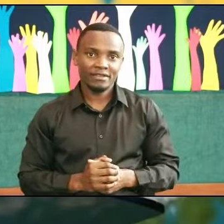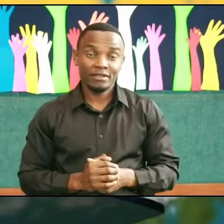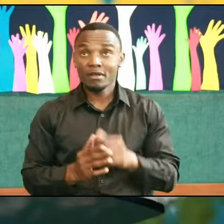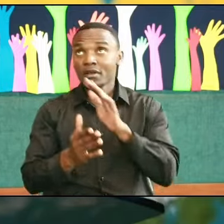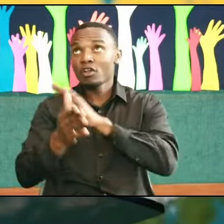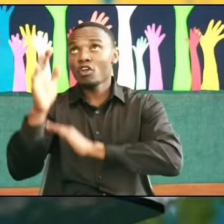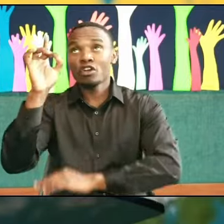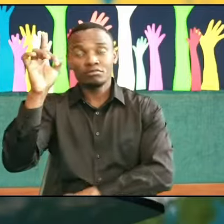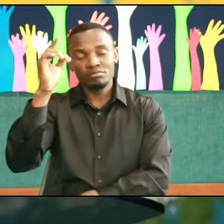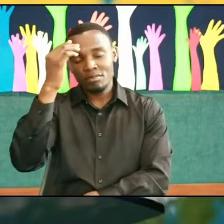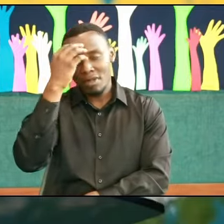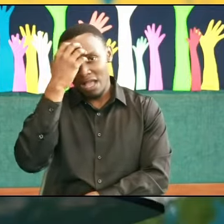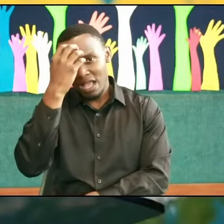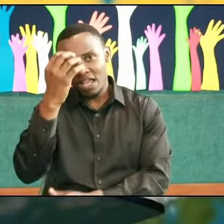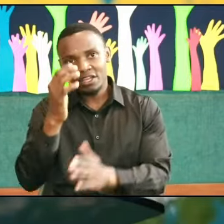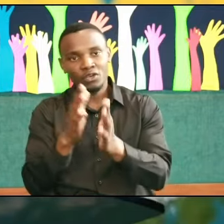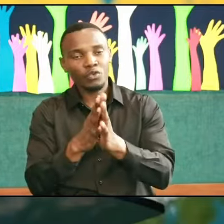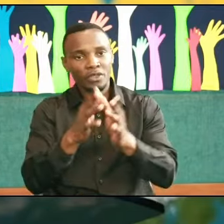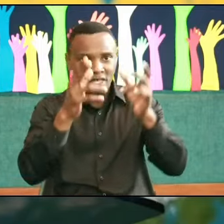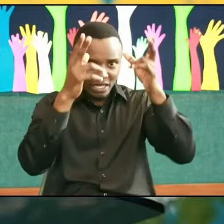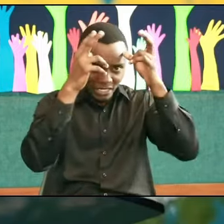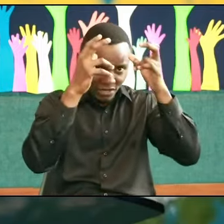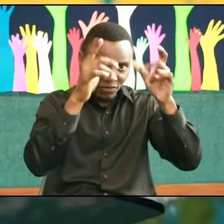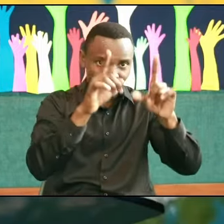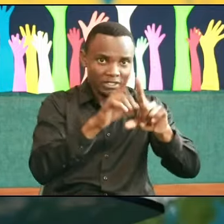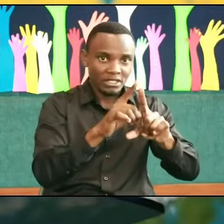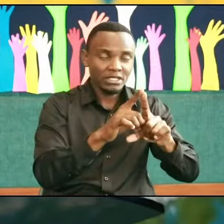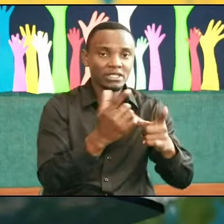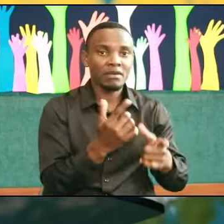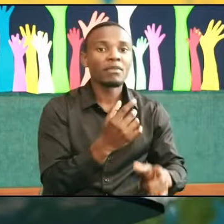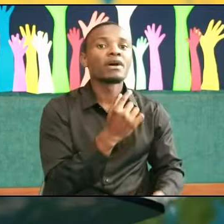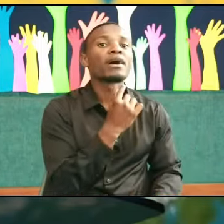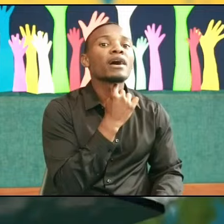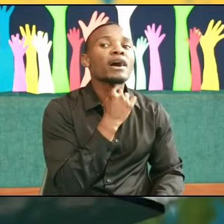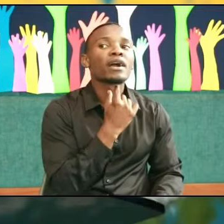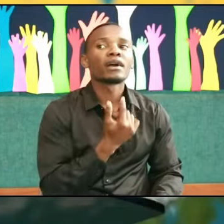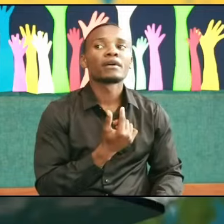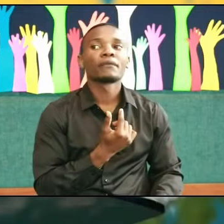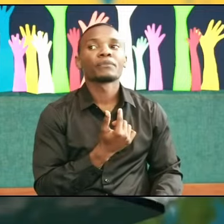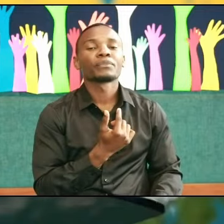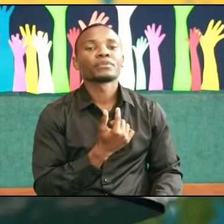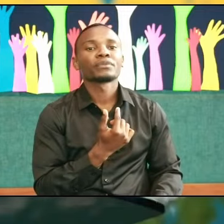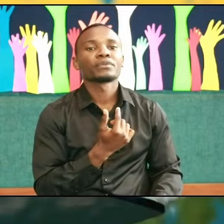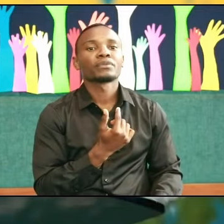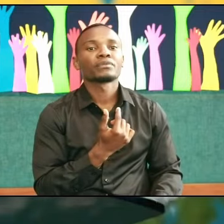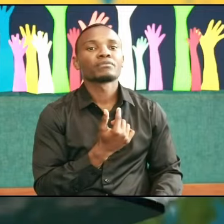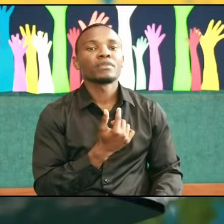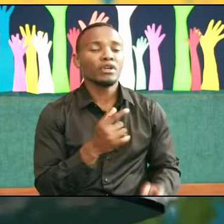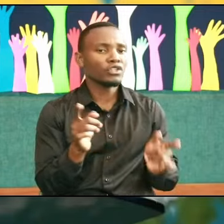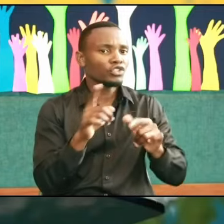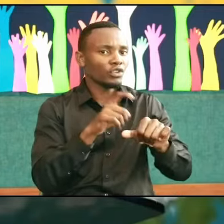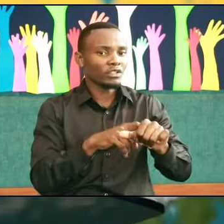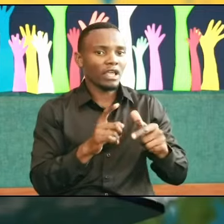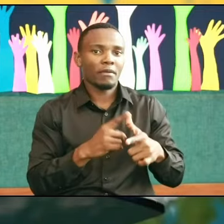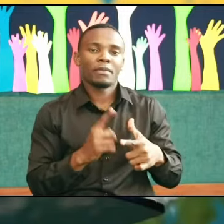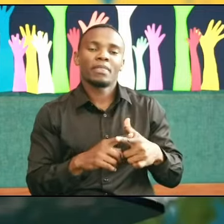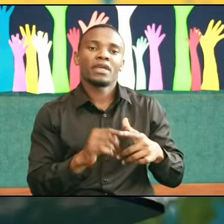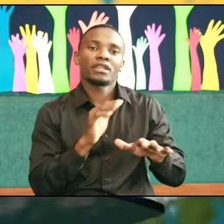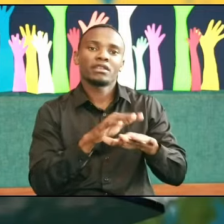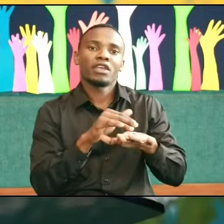devil. He was angry at Adam. With Adam, it was for a moment, and then he calls him, come back to me, my